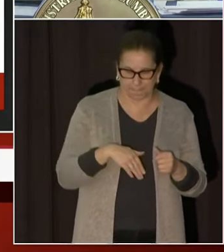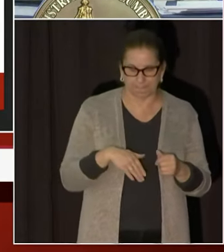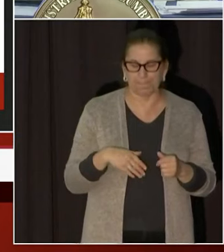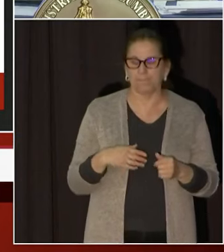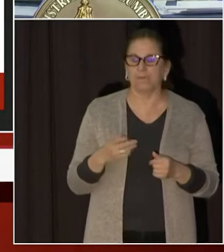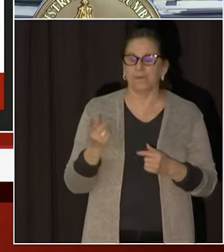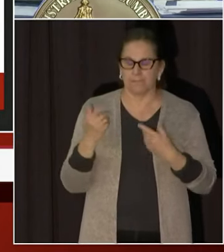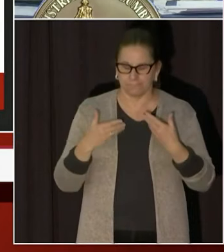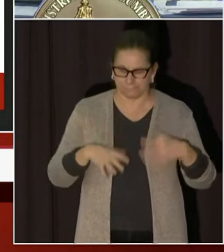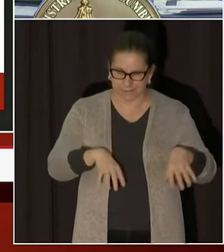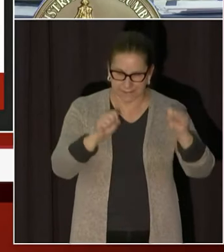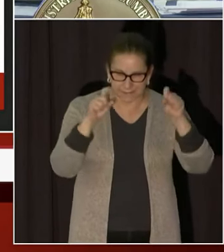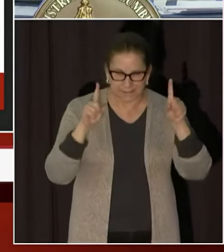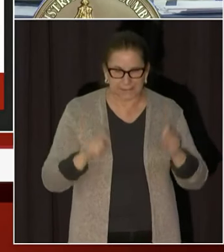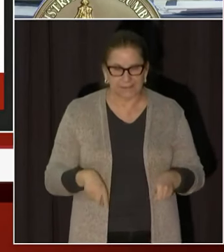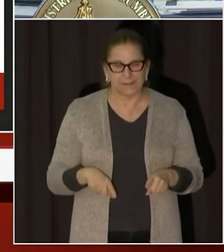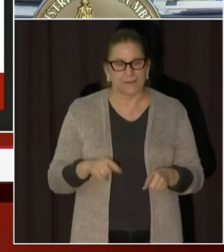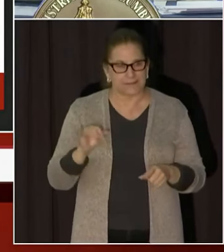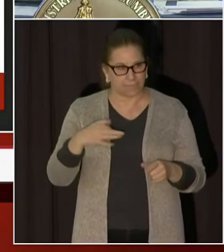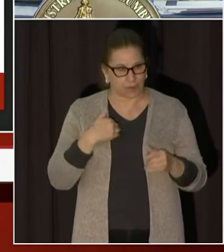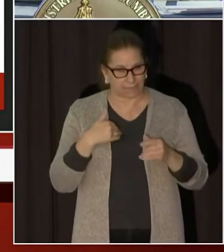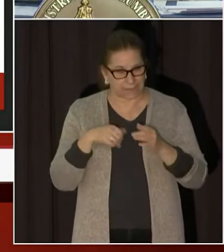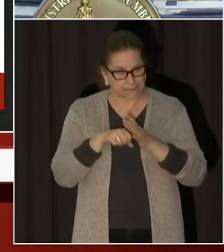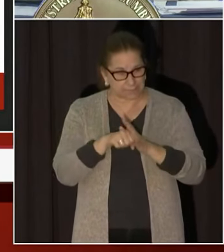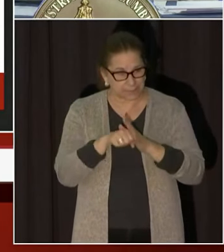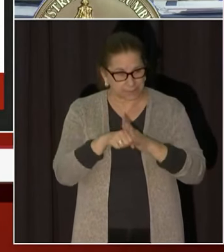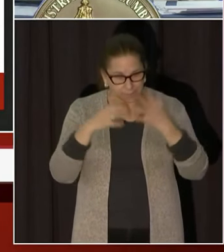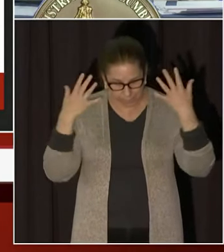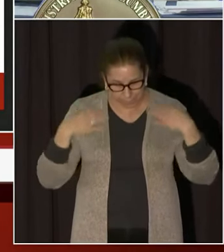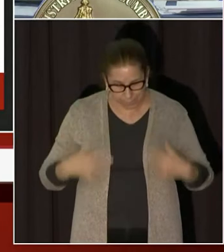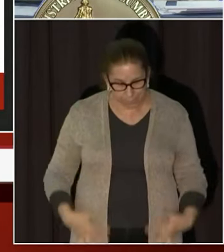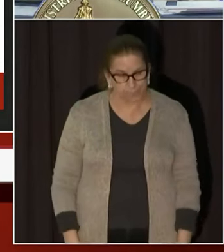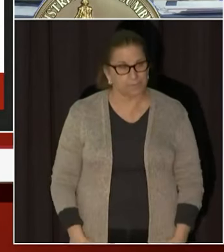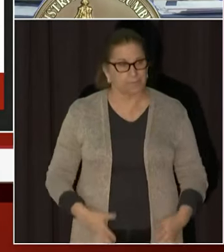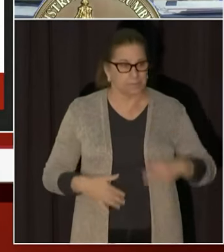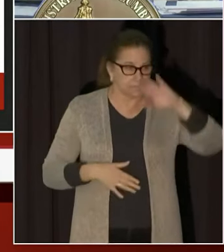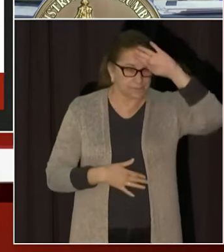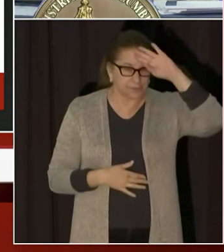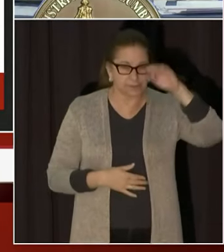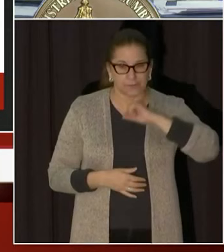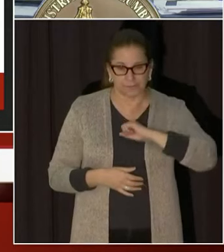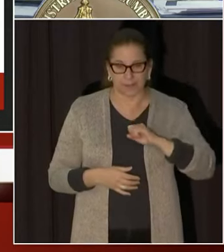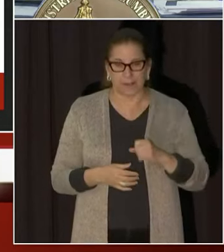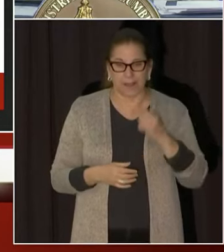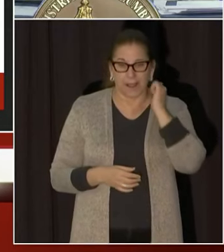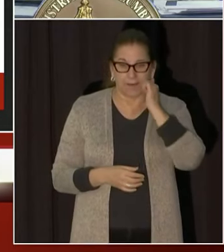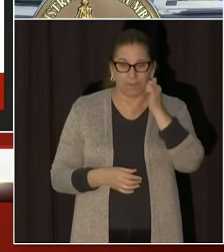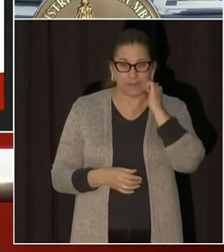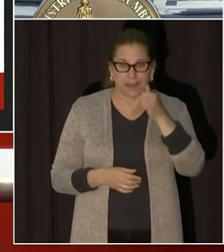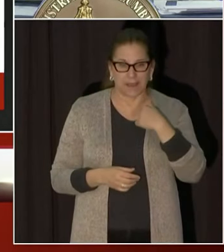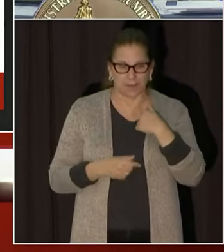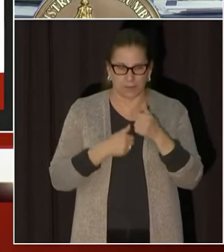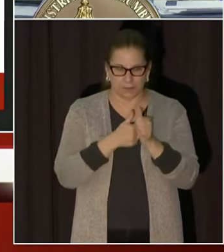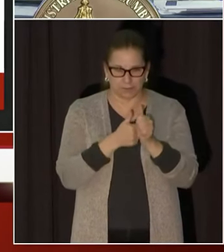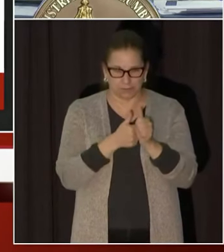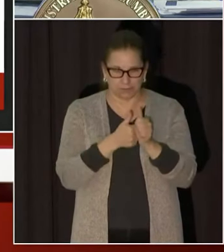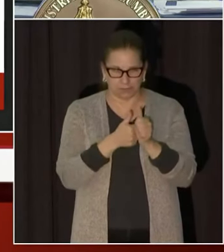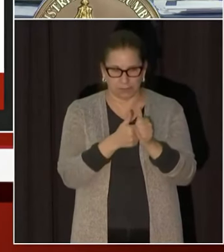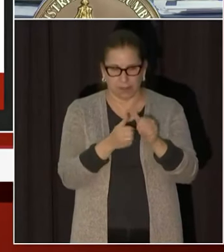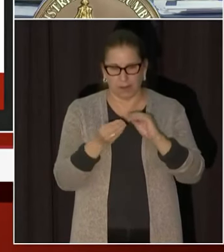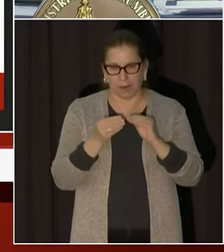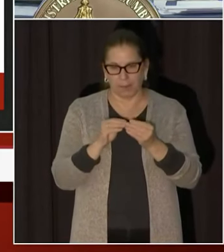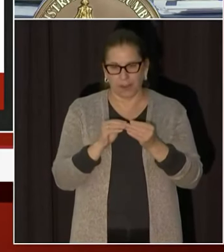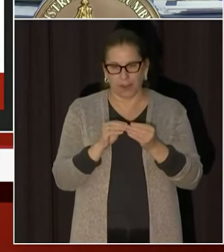We want you also to be aware that we daily, of course, track the experiences of